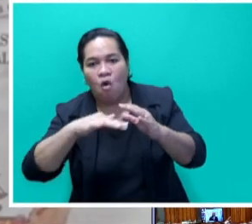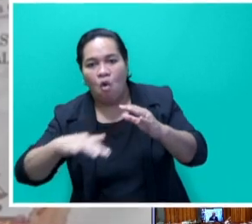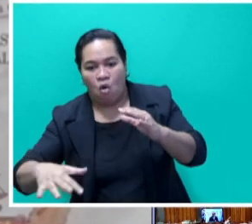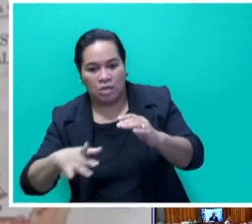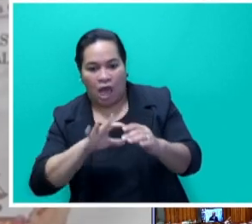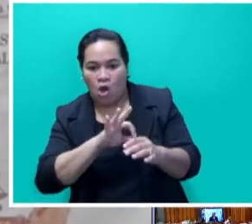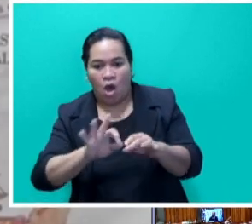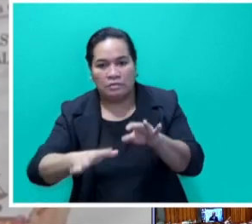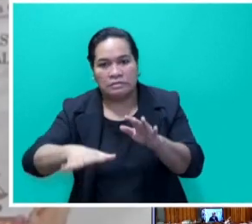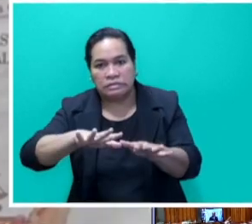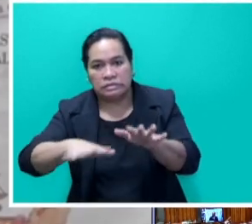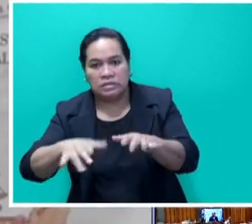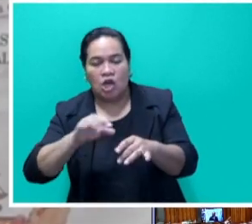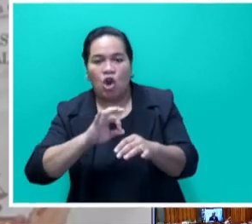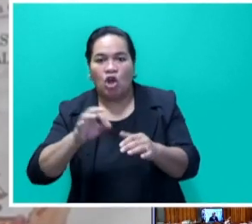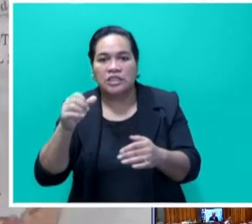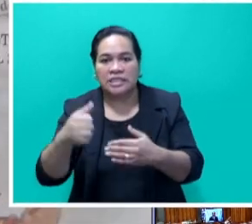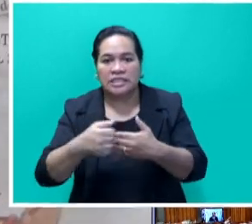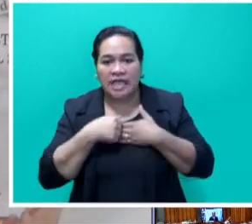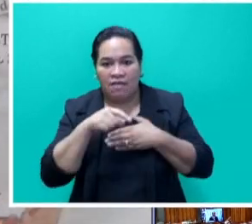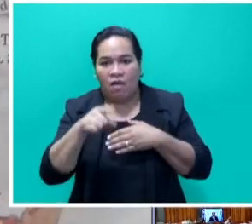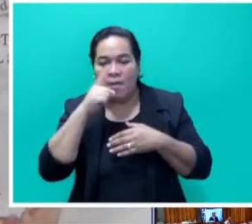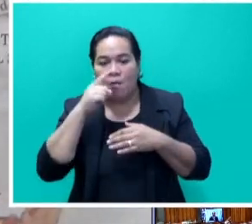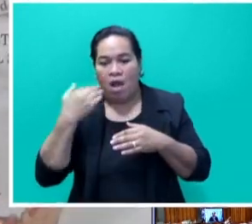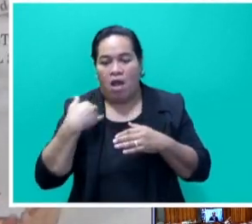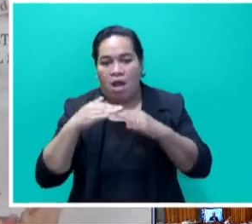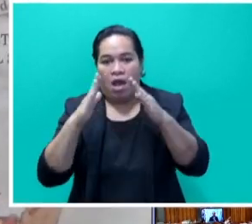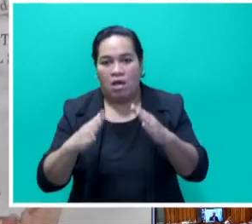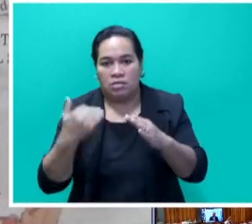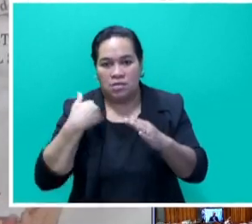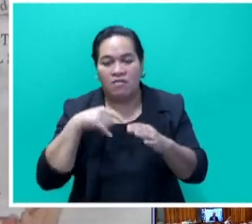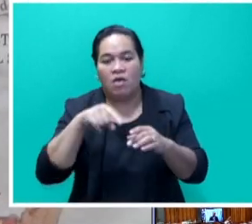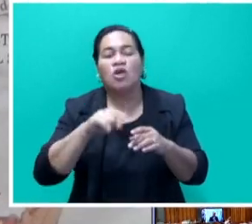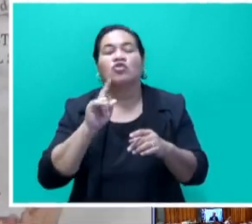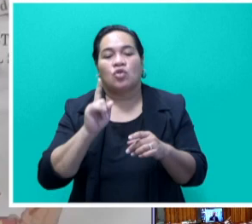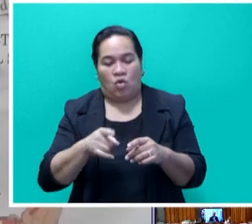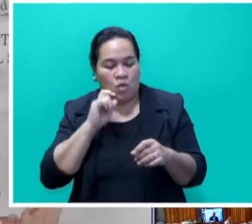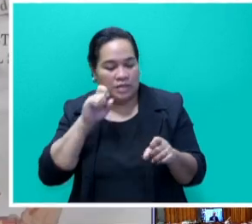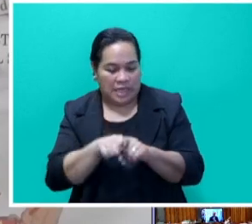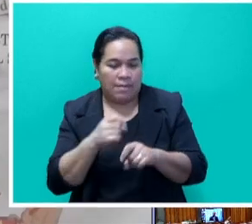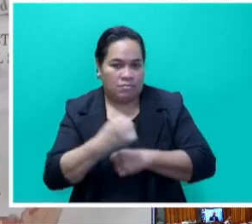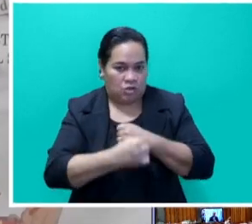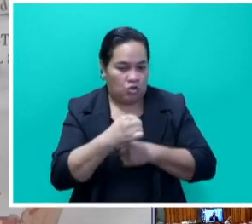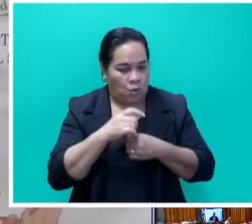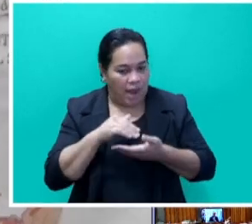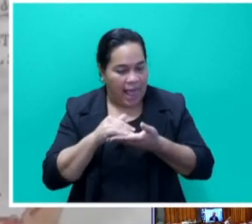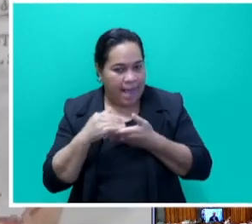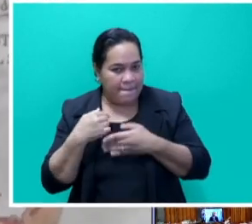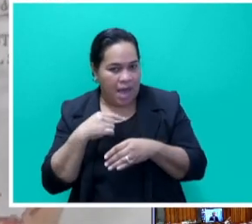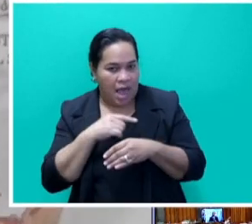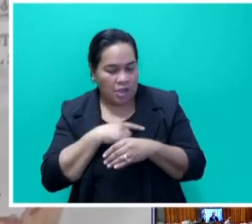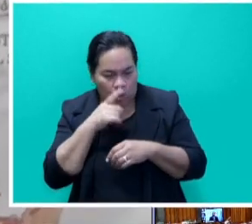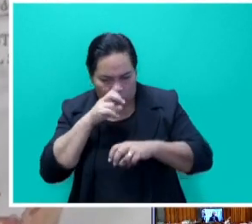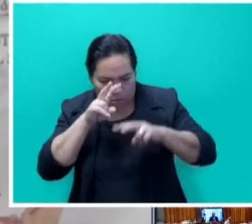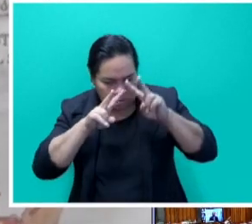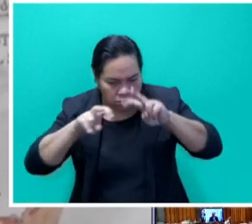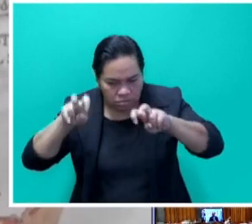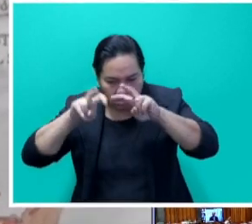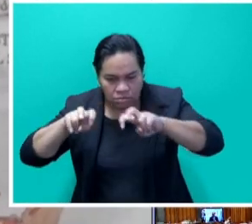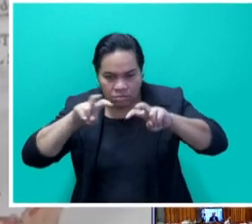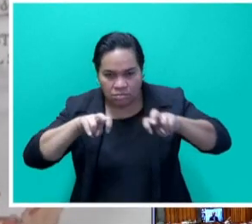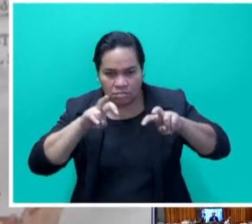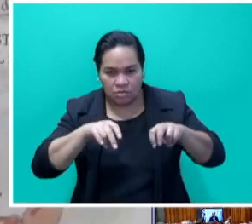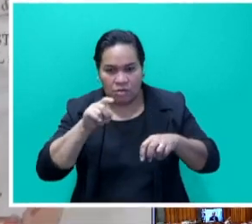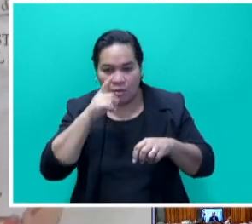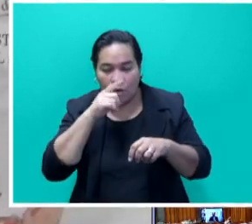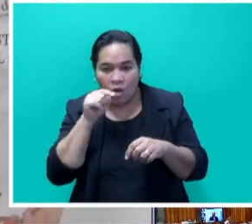unsafe for continued habitation. We continue to update the Vanua GIS that will allow people to analyze geographical data online